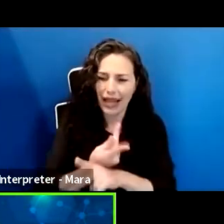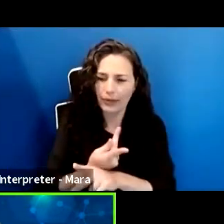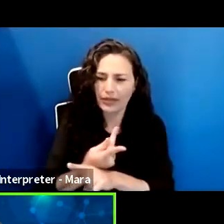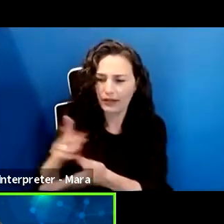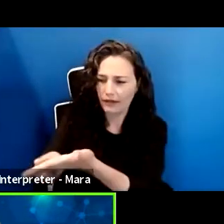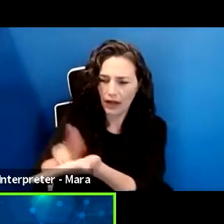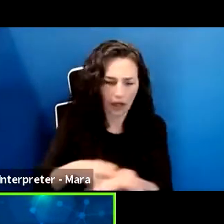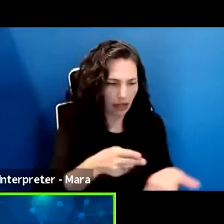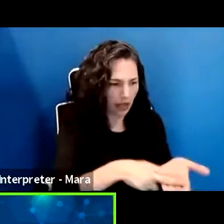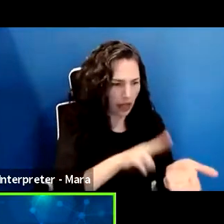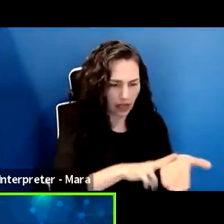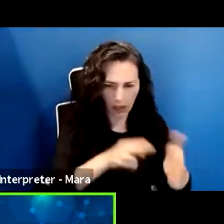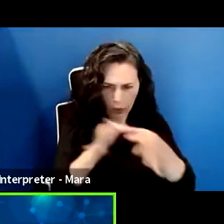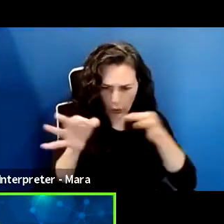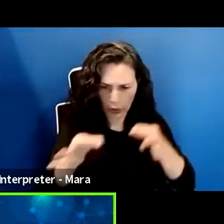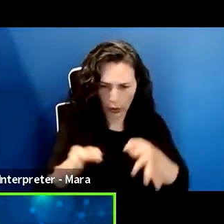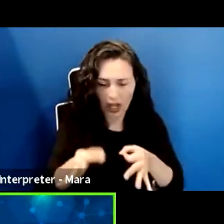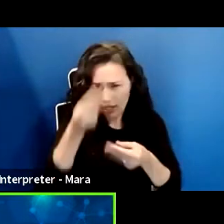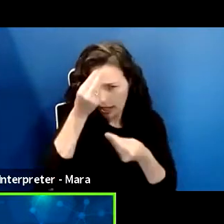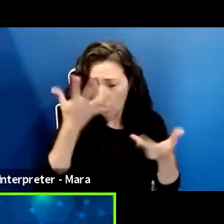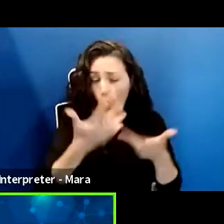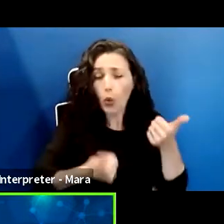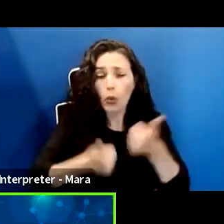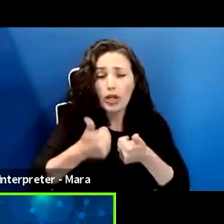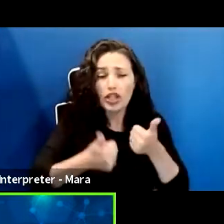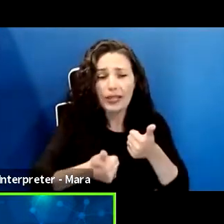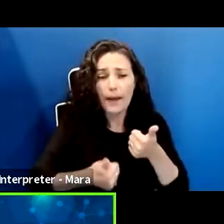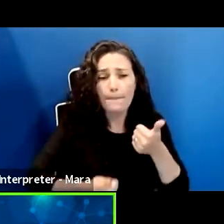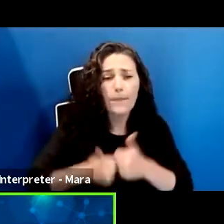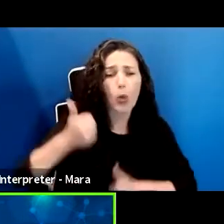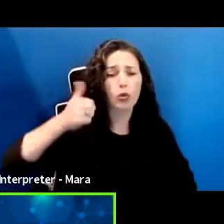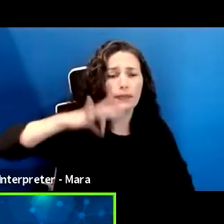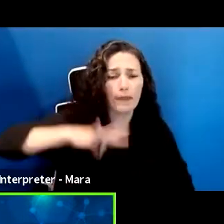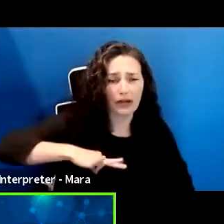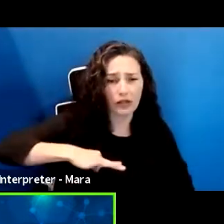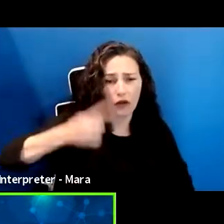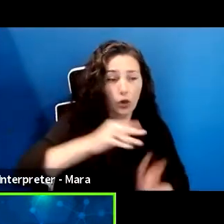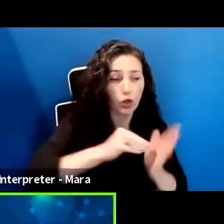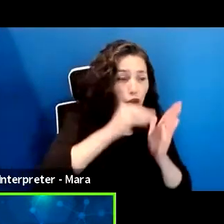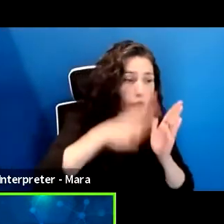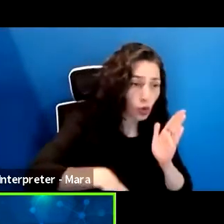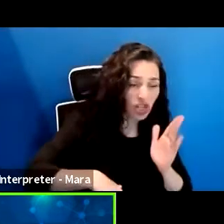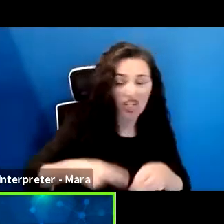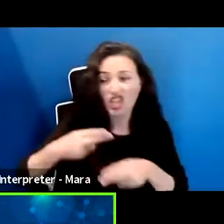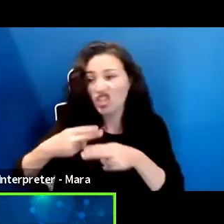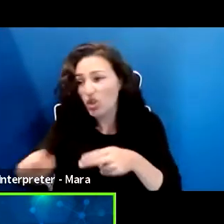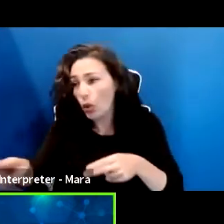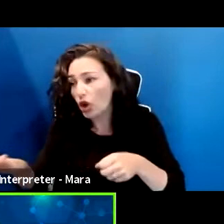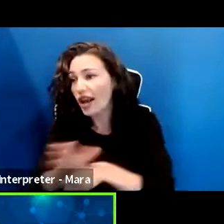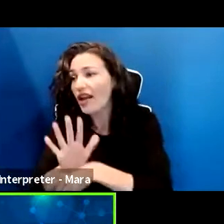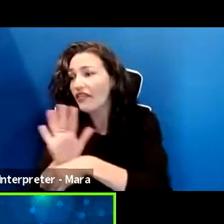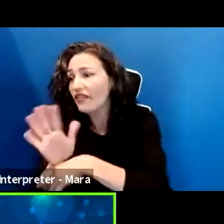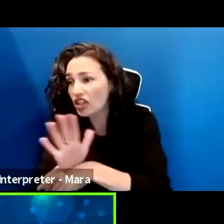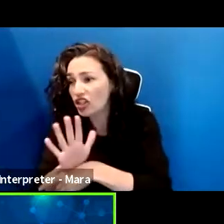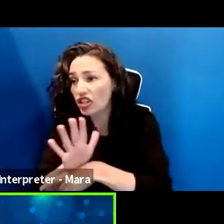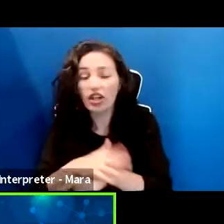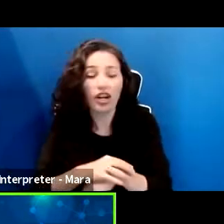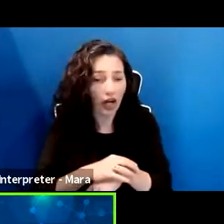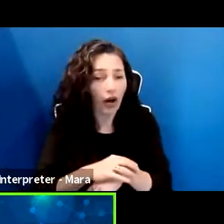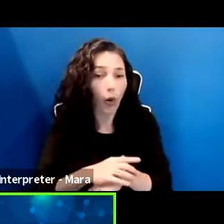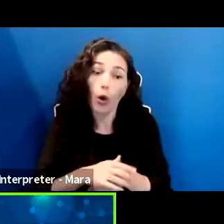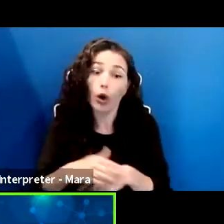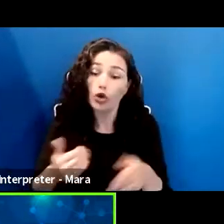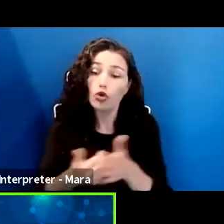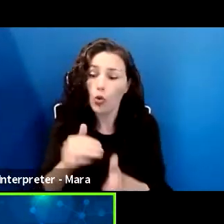give insight into which ones would be most beneficial to your student, short, feature film, or new media project.